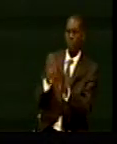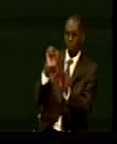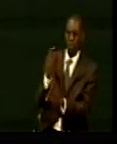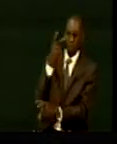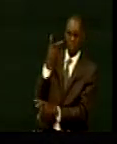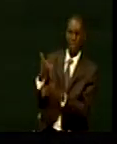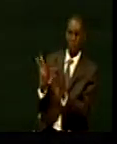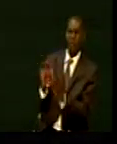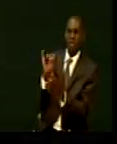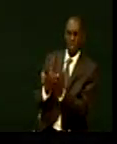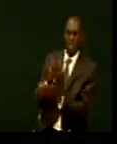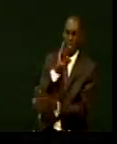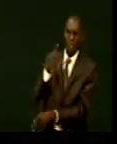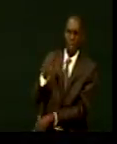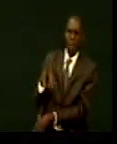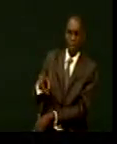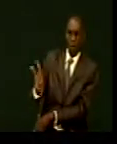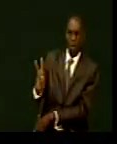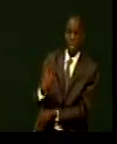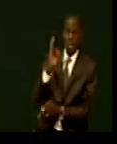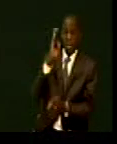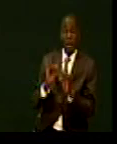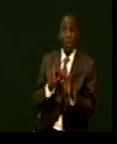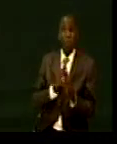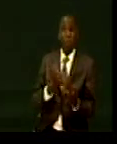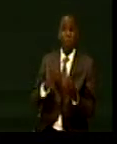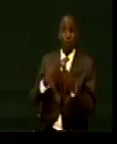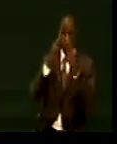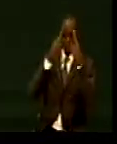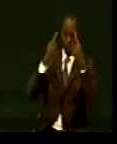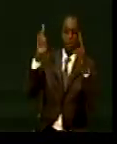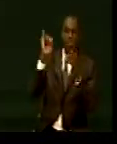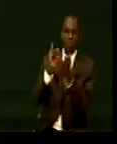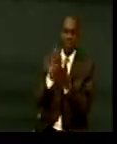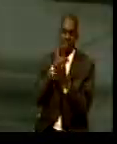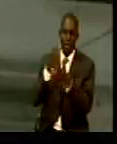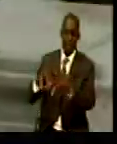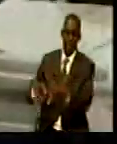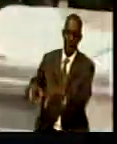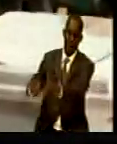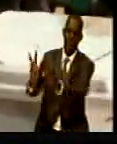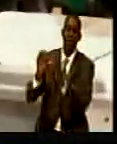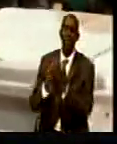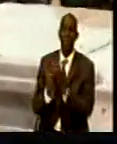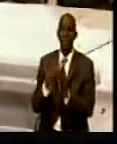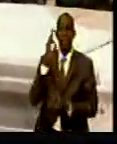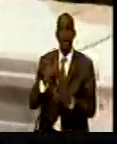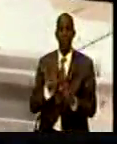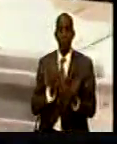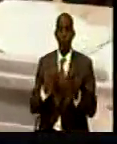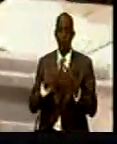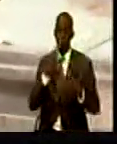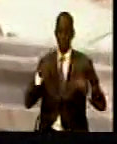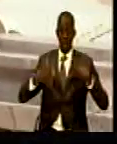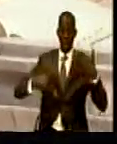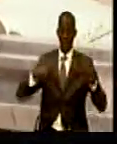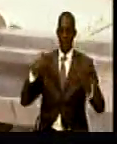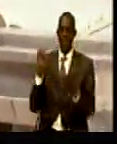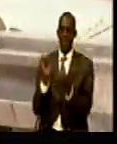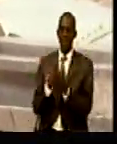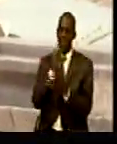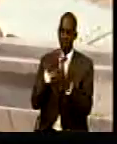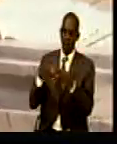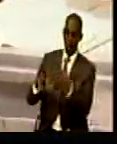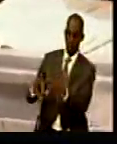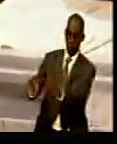way. If I'm going to succeed, that's the way to success. If I'm going to be happy, that's the way to happiness. If